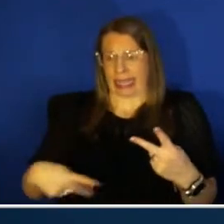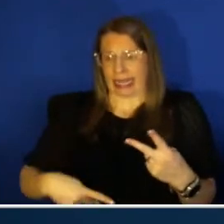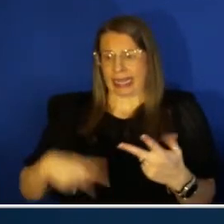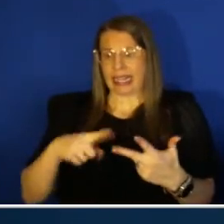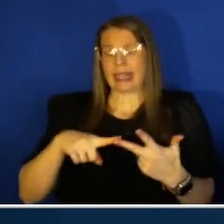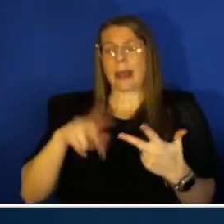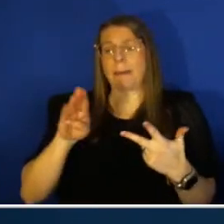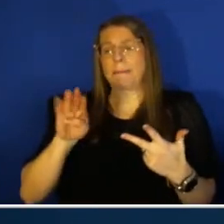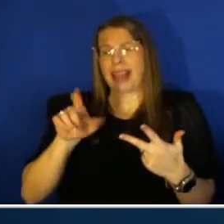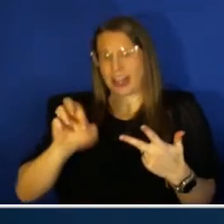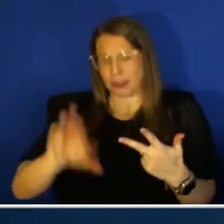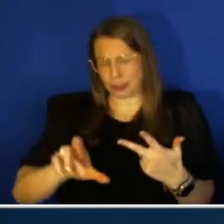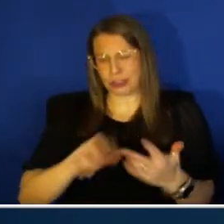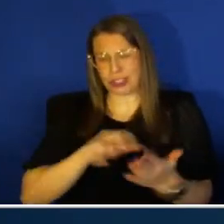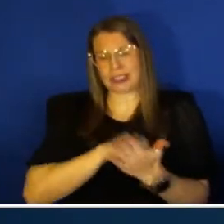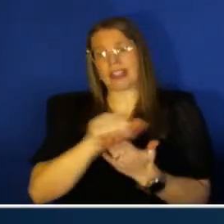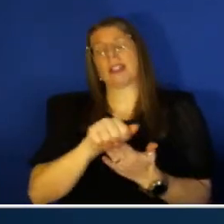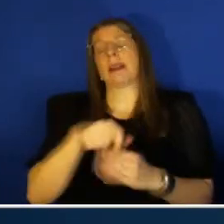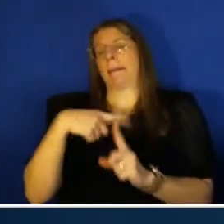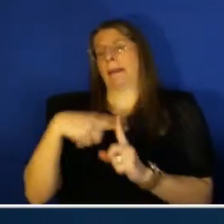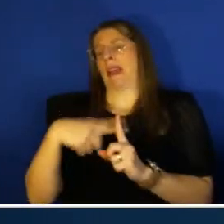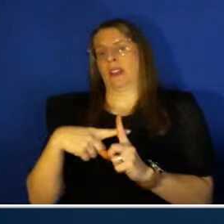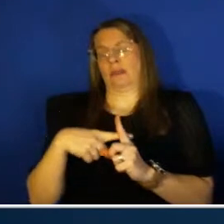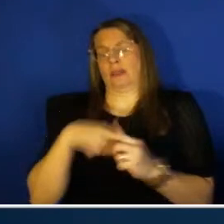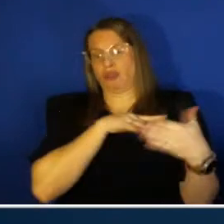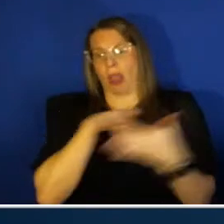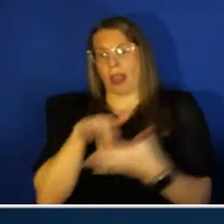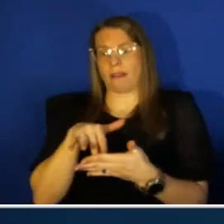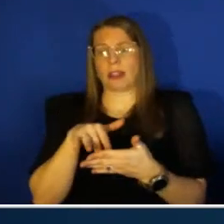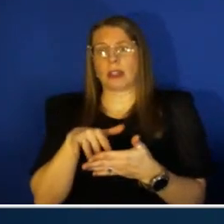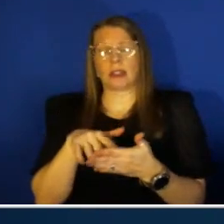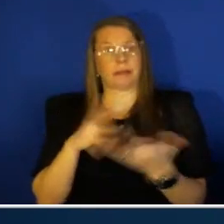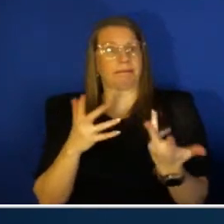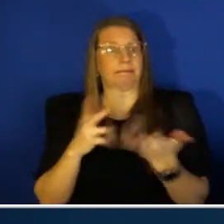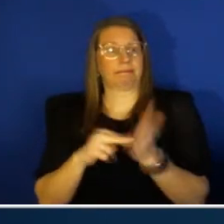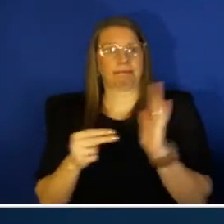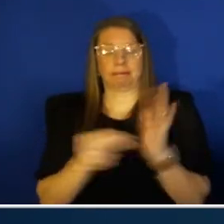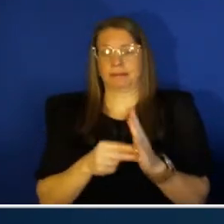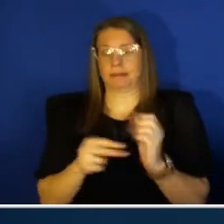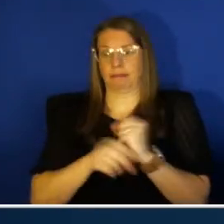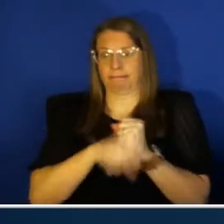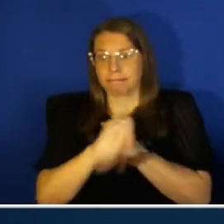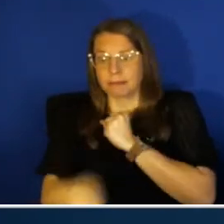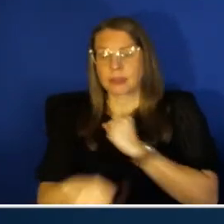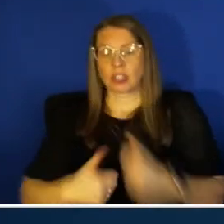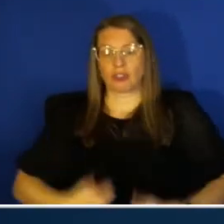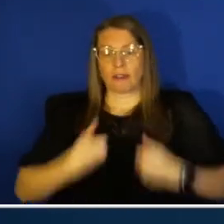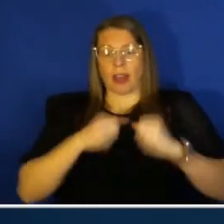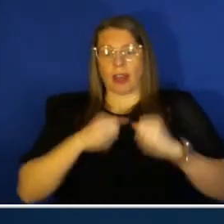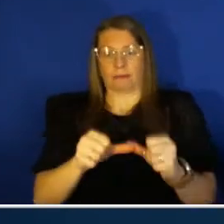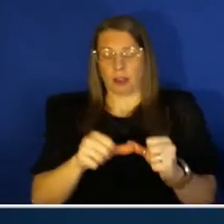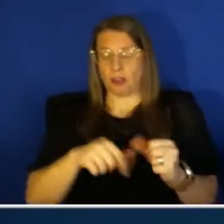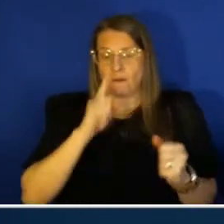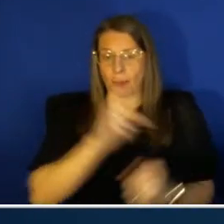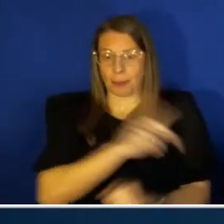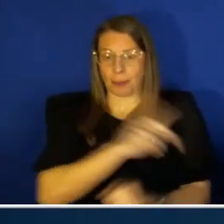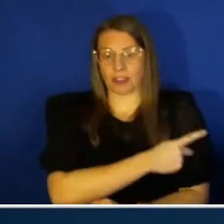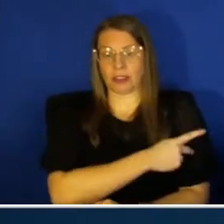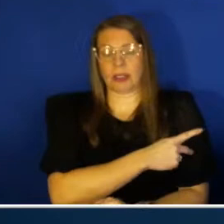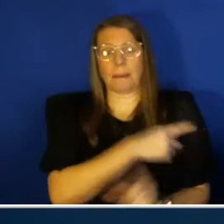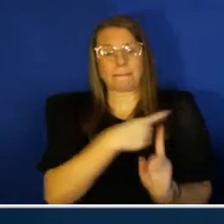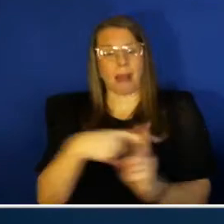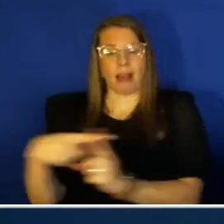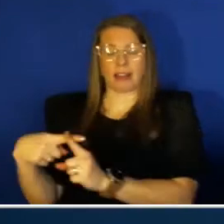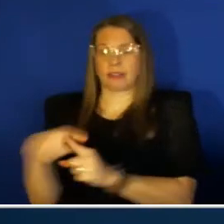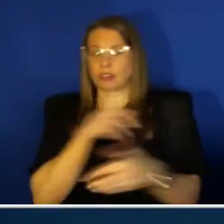trials, I mean, just hearing about the positive trials, increasing survival, increasing cure rates for patients, every year there's positive trials that's